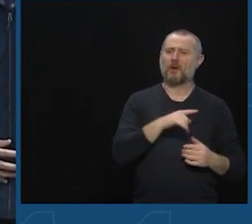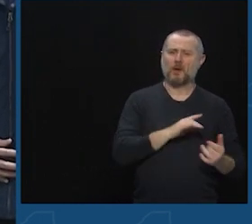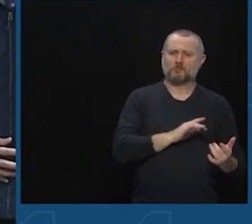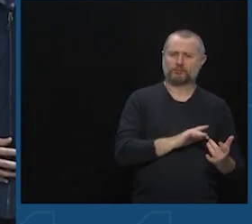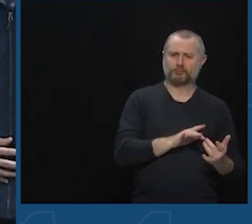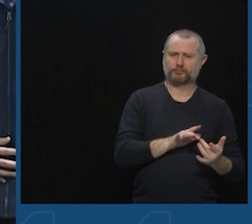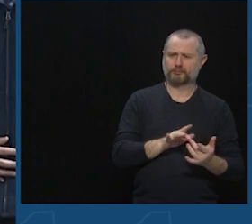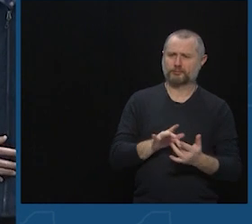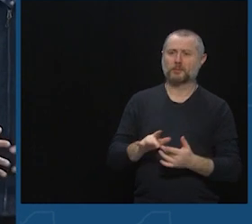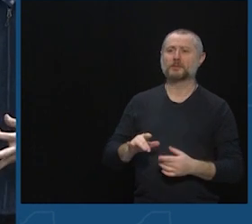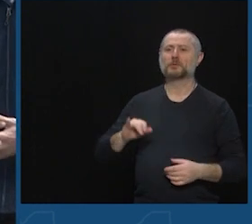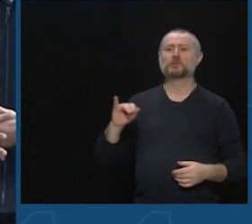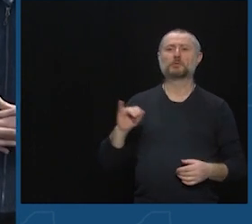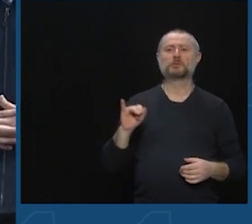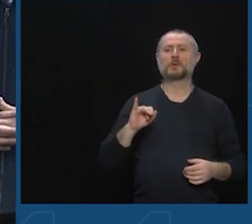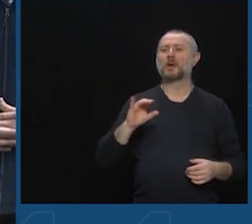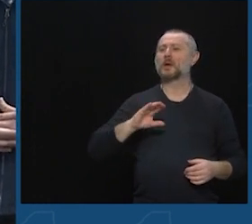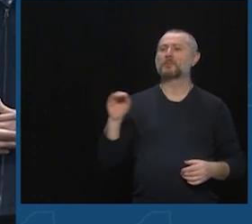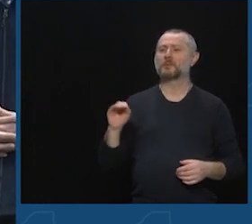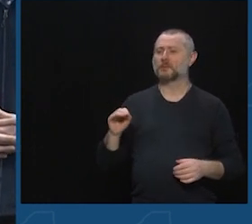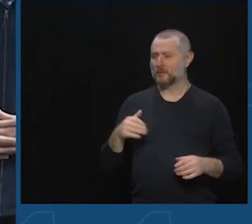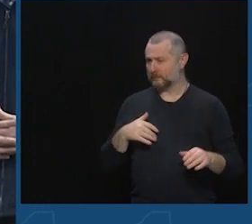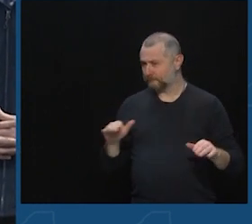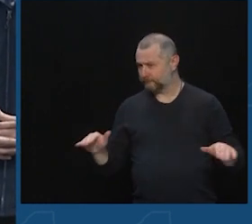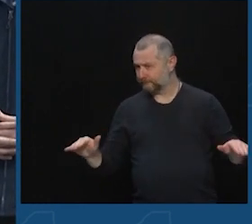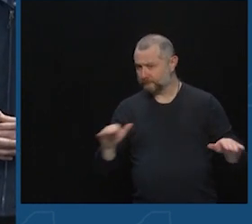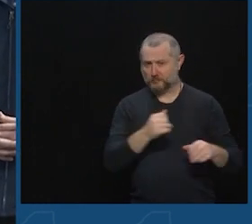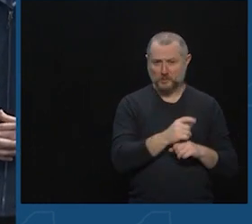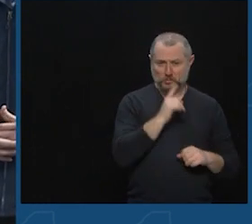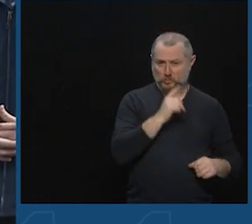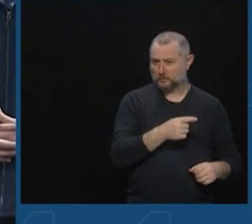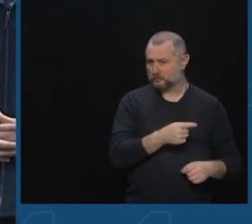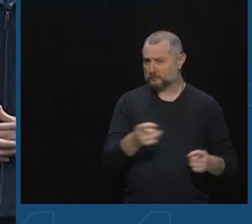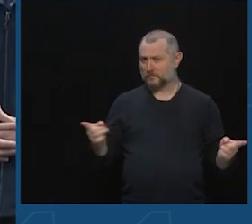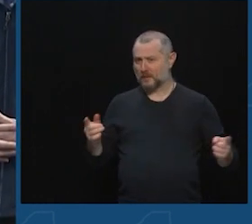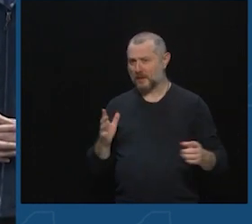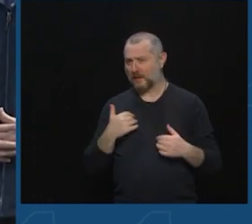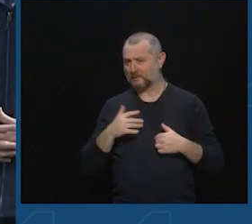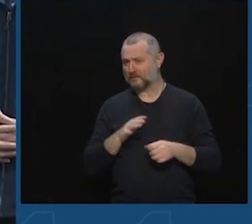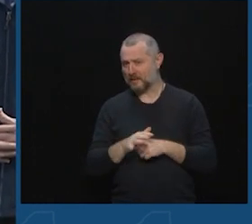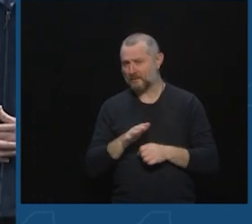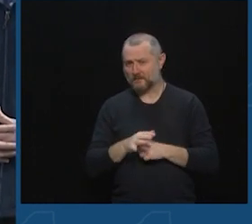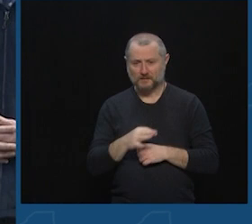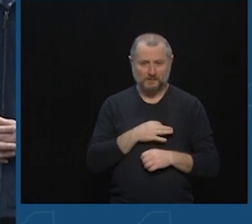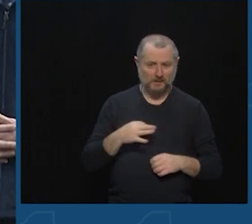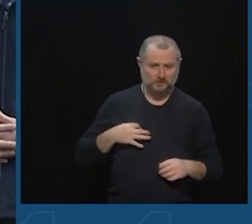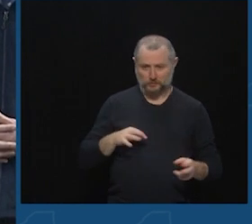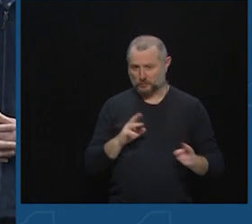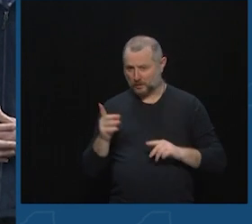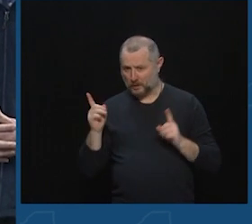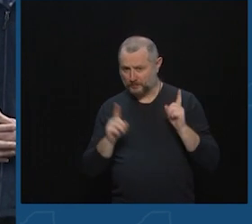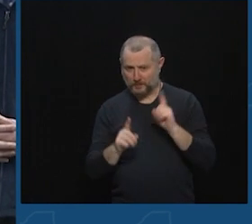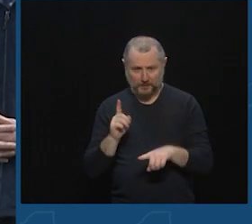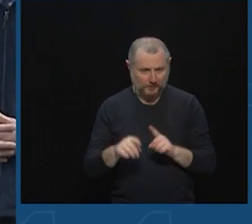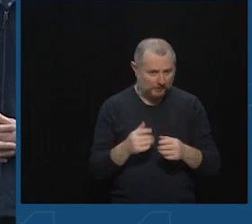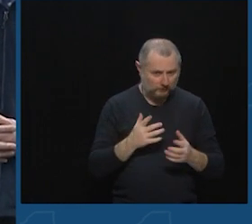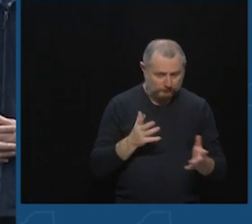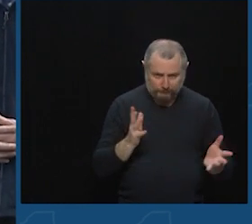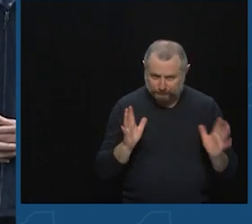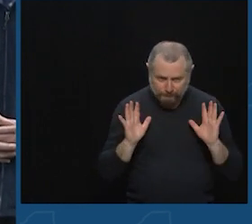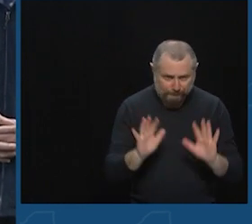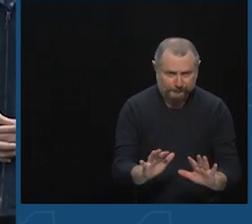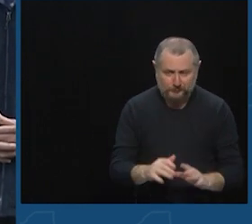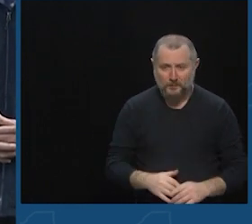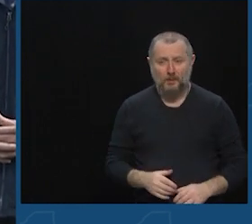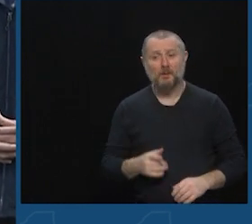providers here in the county to make sure that they will have sufficient adjusters on the ground. As power comes back on, we believe that